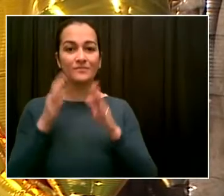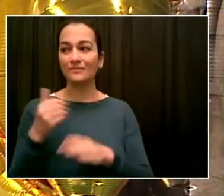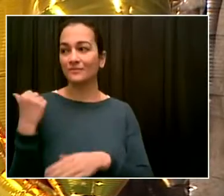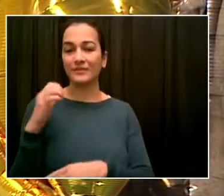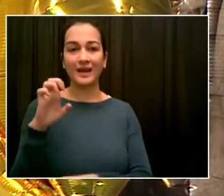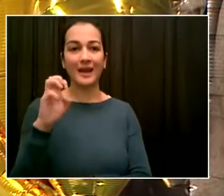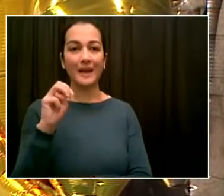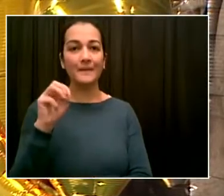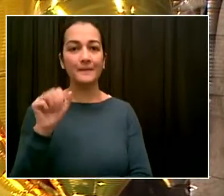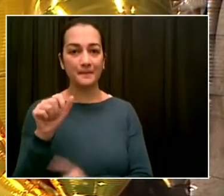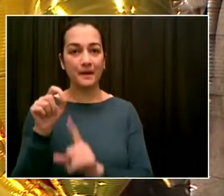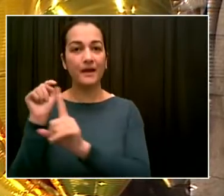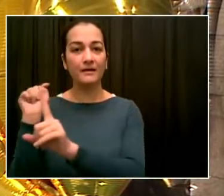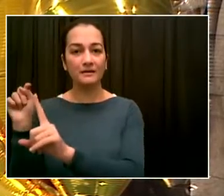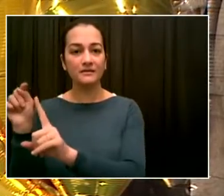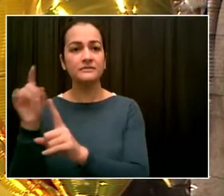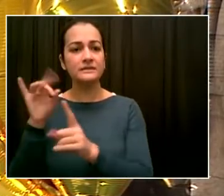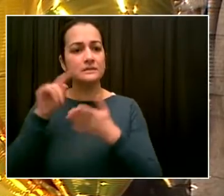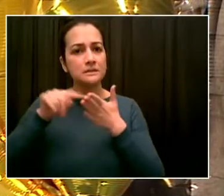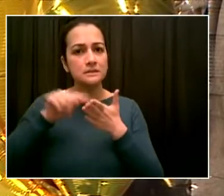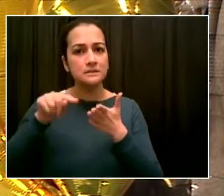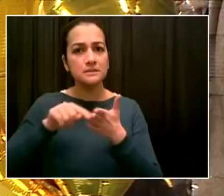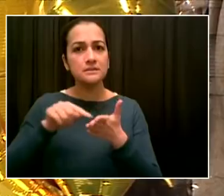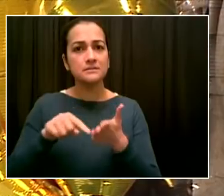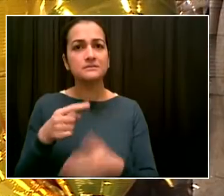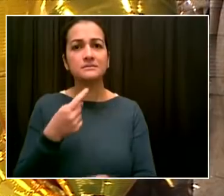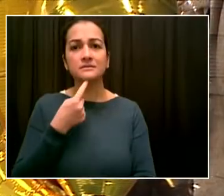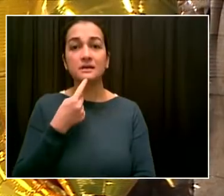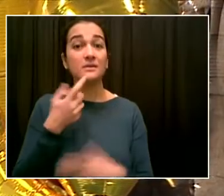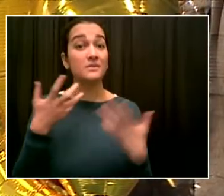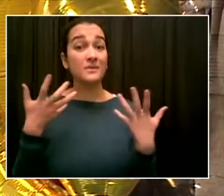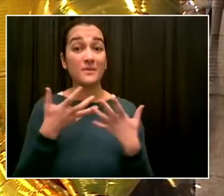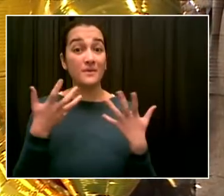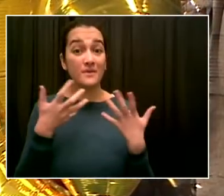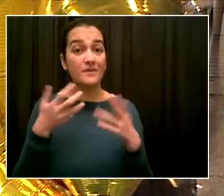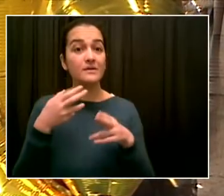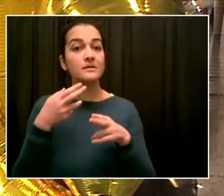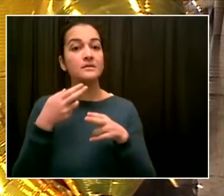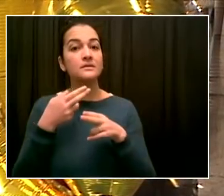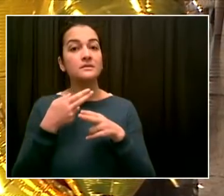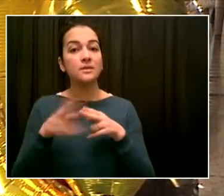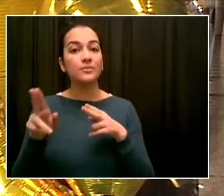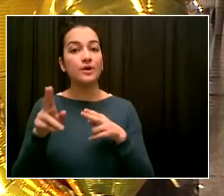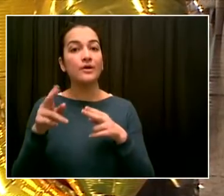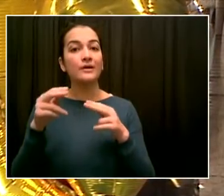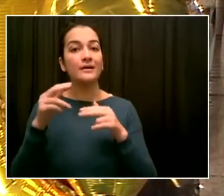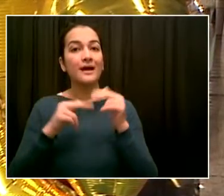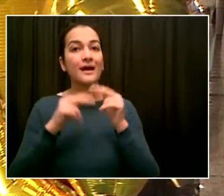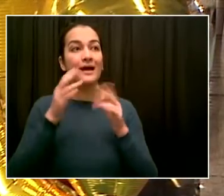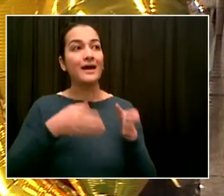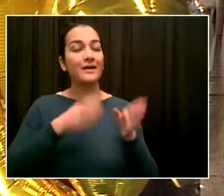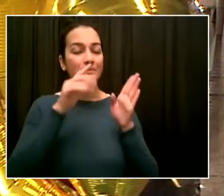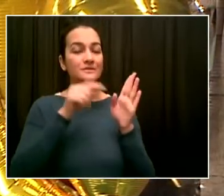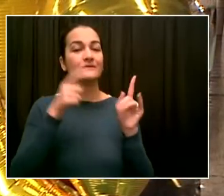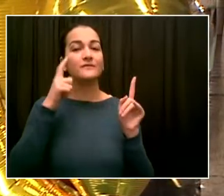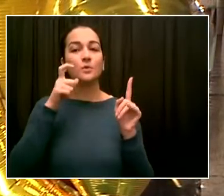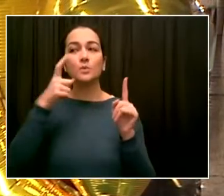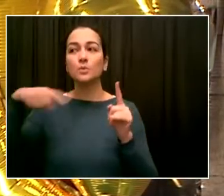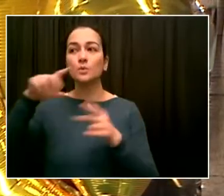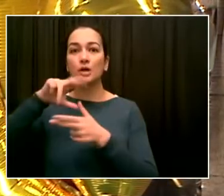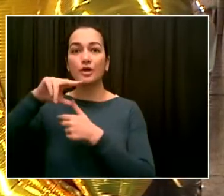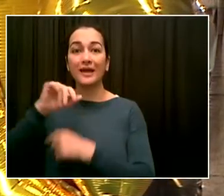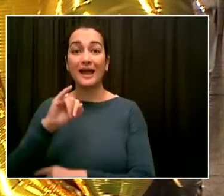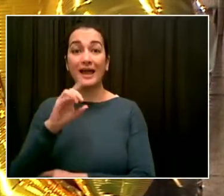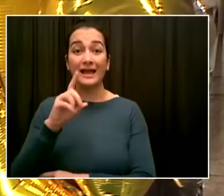the temporary housing conditions for people who were displaced after Hurricane Ida came through Queens and the